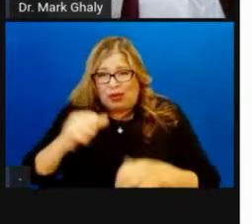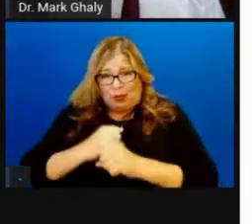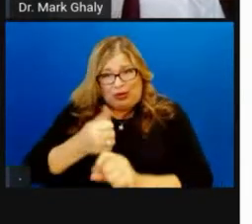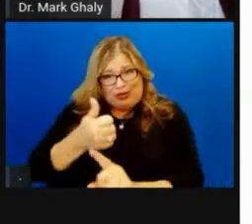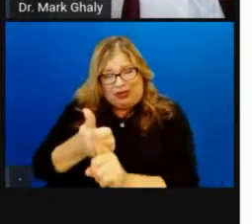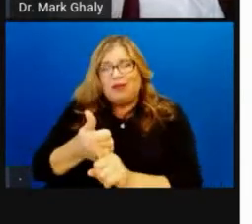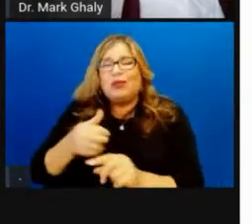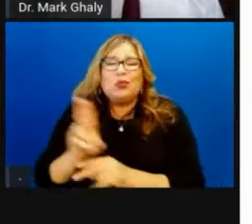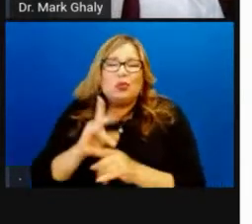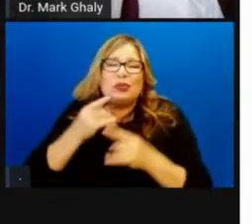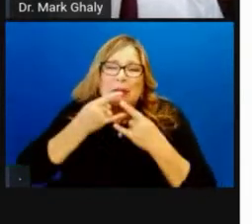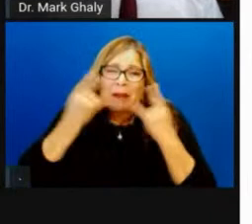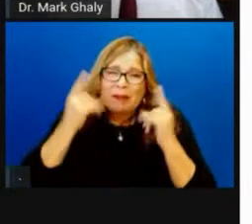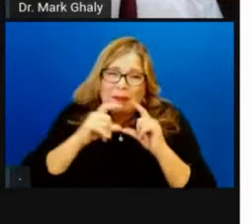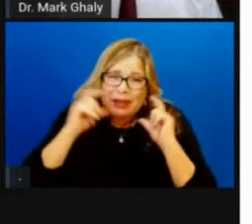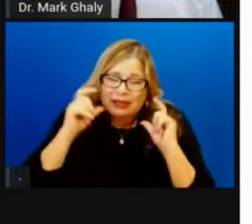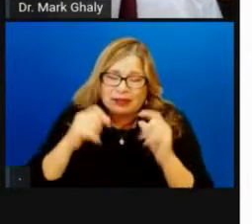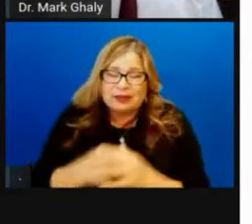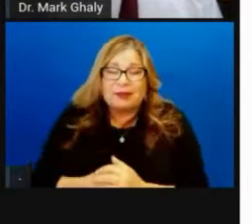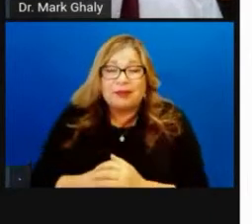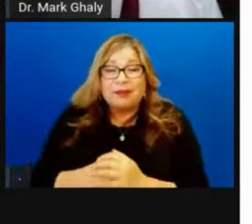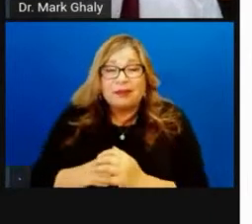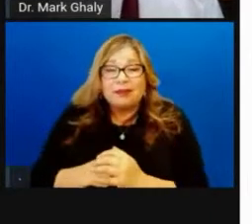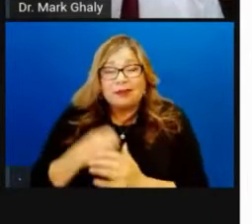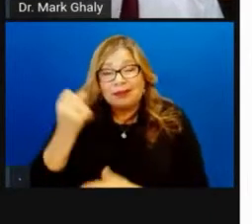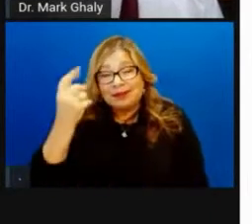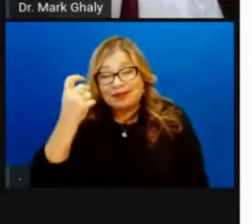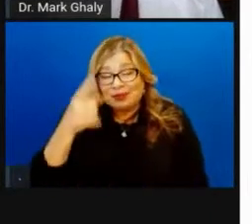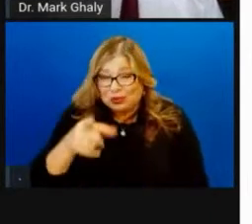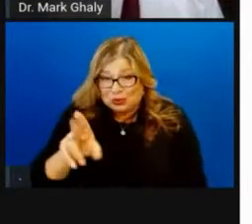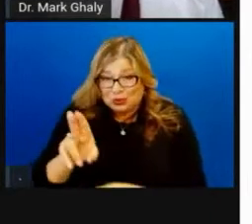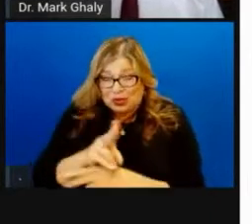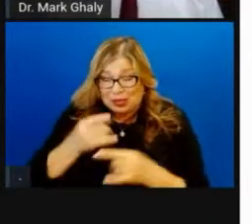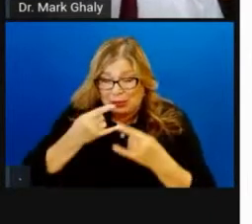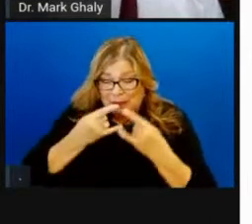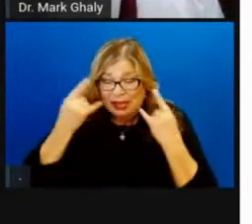this depends on how well you wear it, how often you wear it,